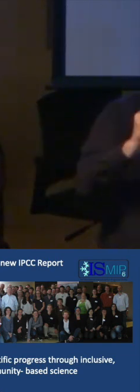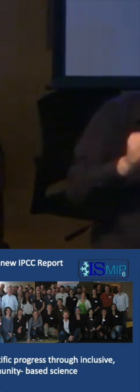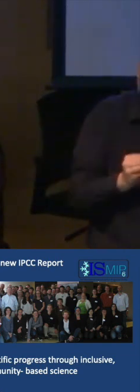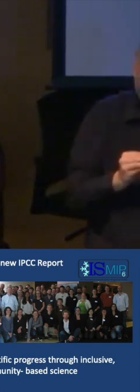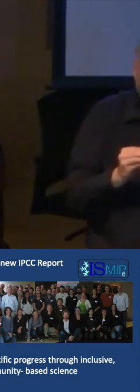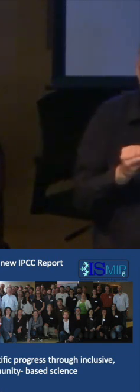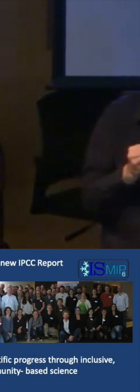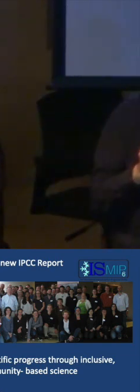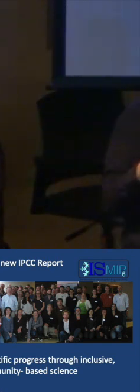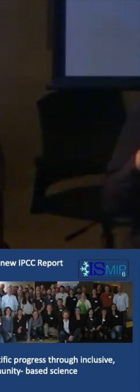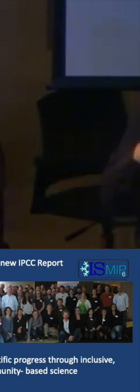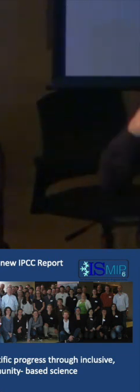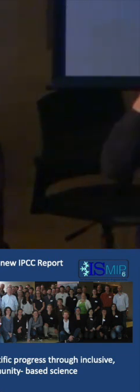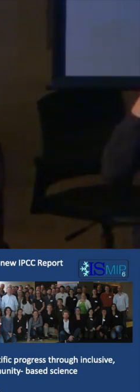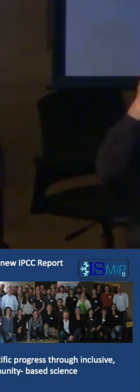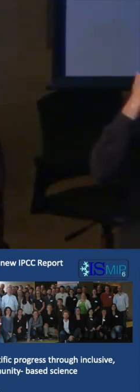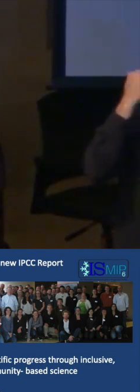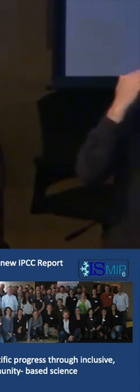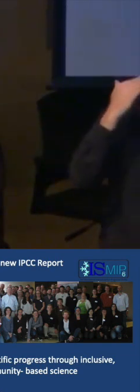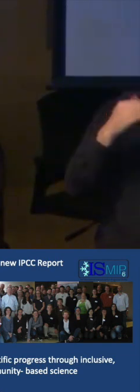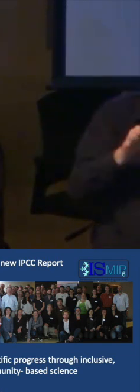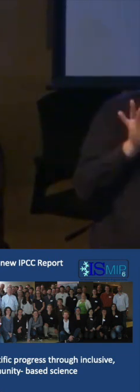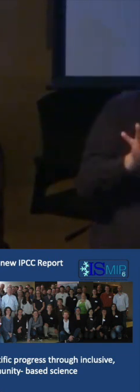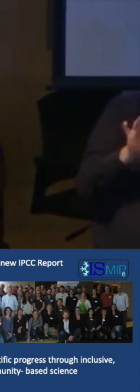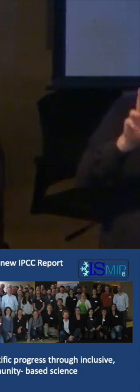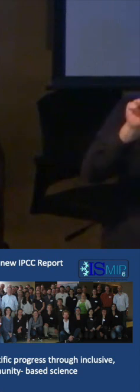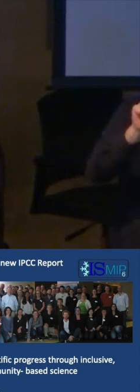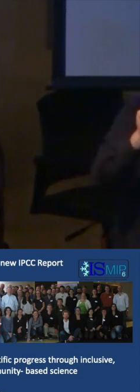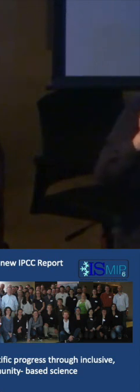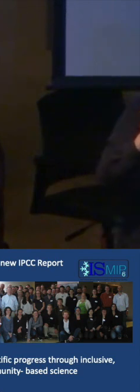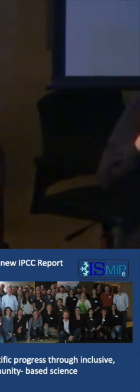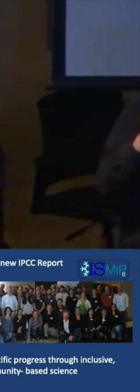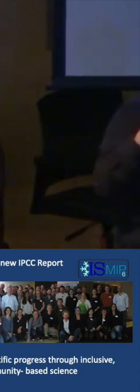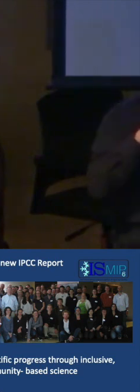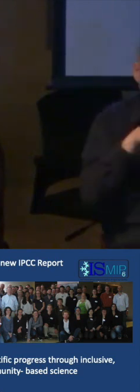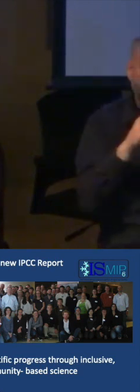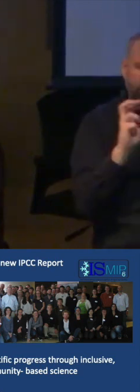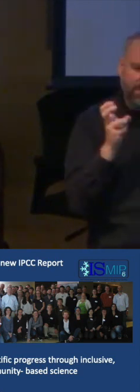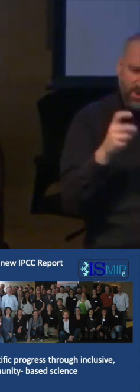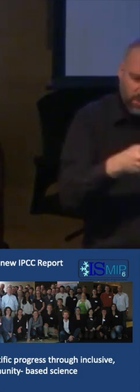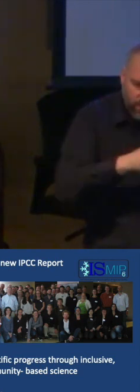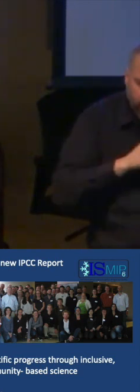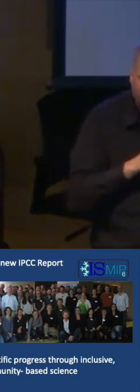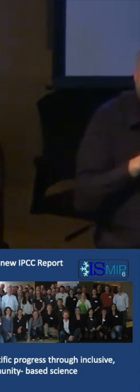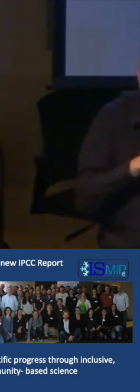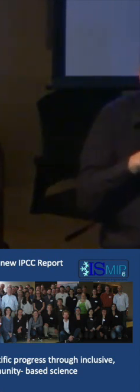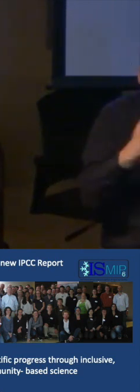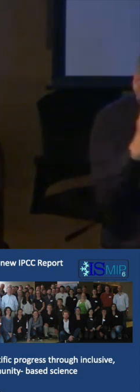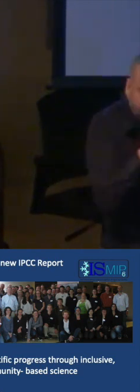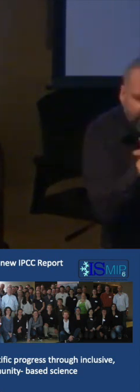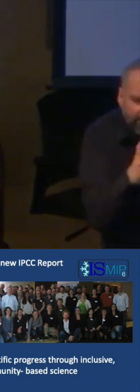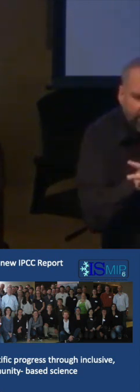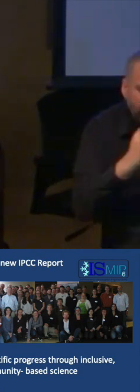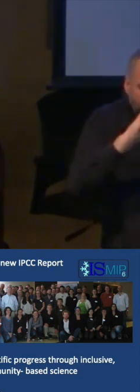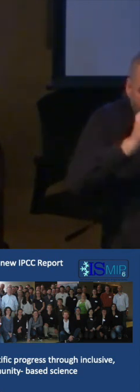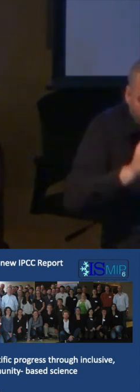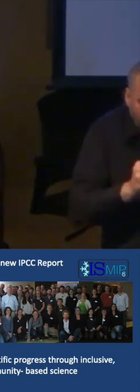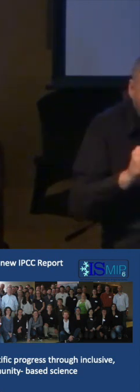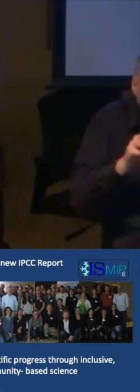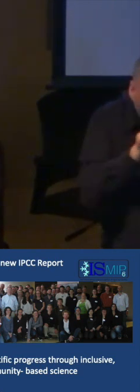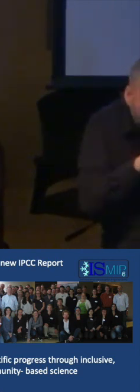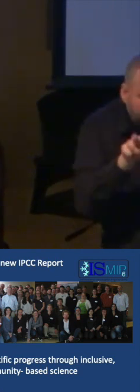half right. We still have a long ways to go to get the uncertainties down. But the fact that this